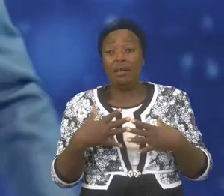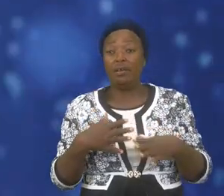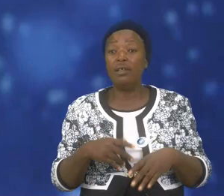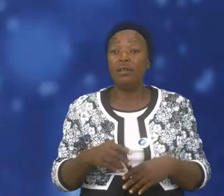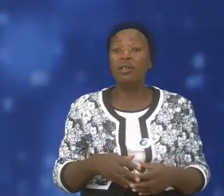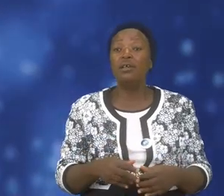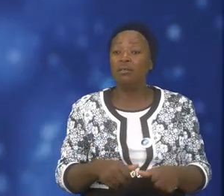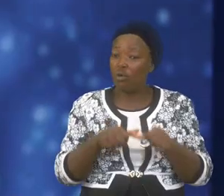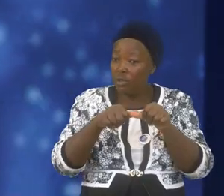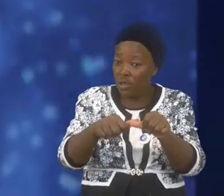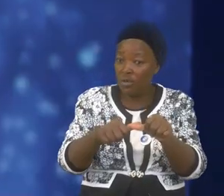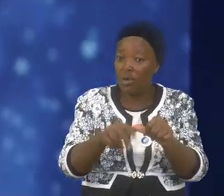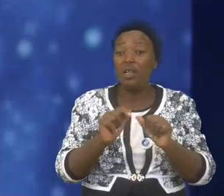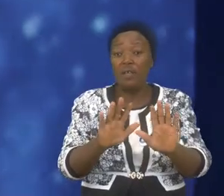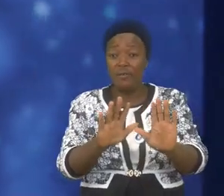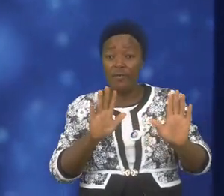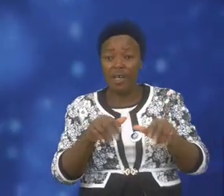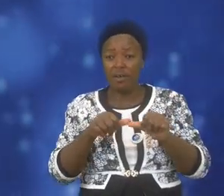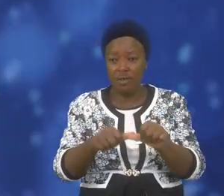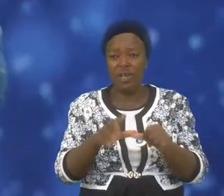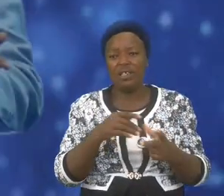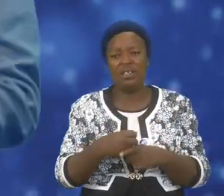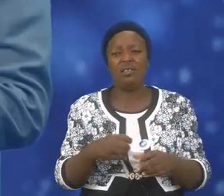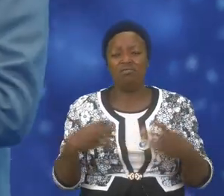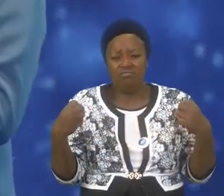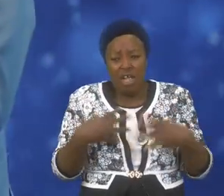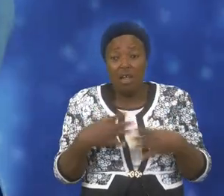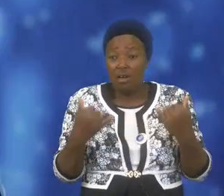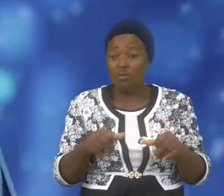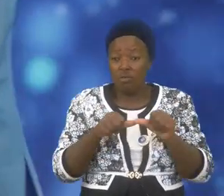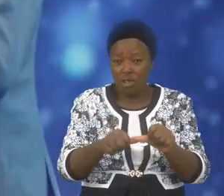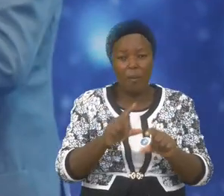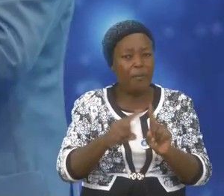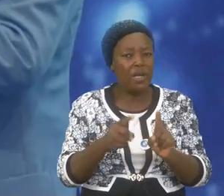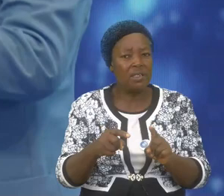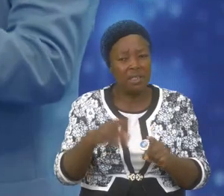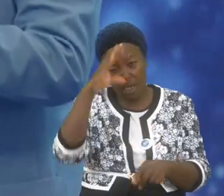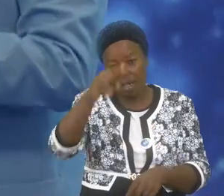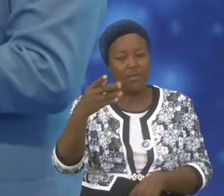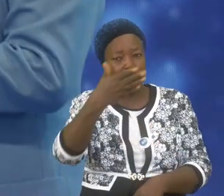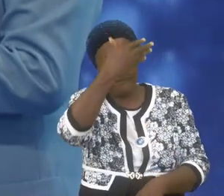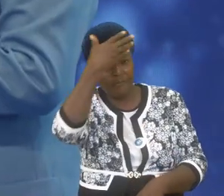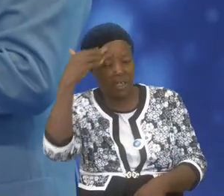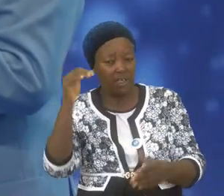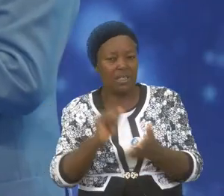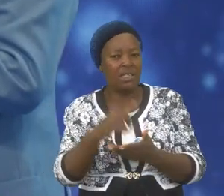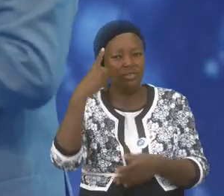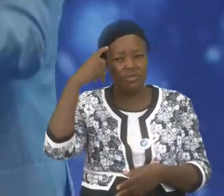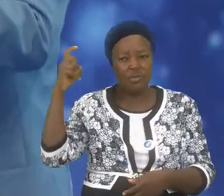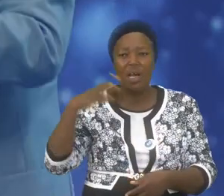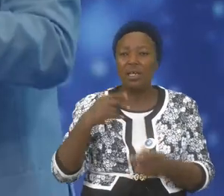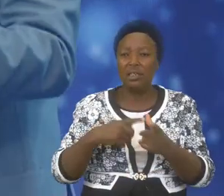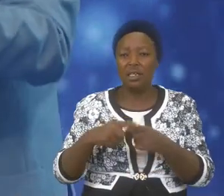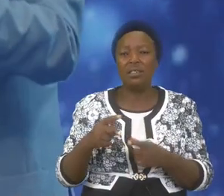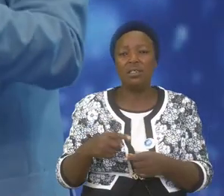he forgot the dream. And so he called all the magicians,